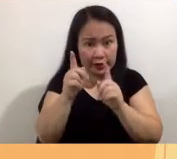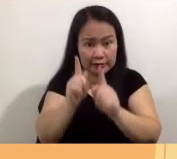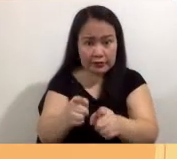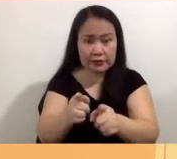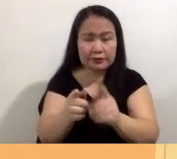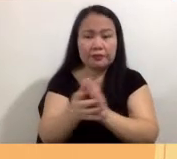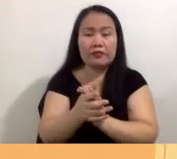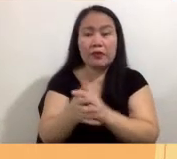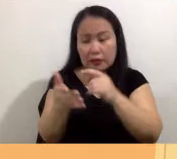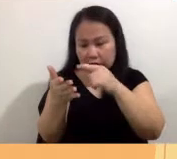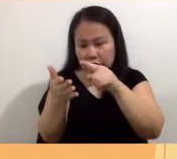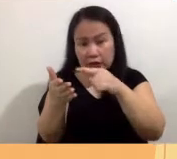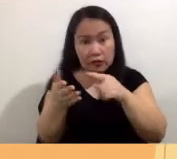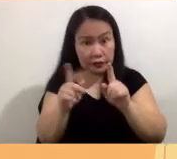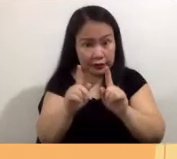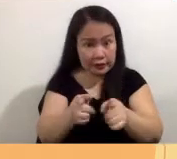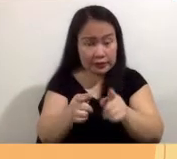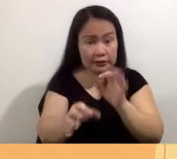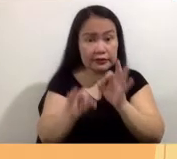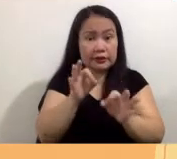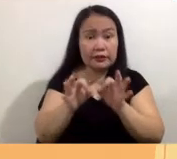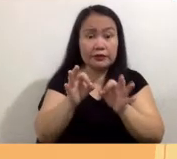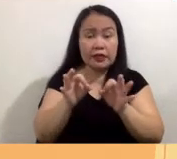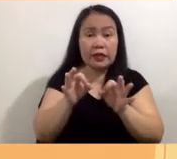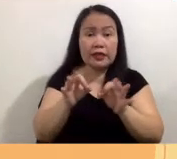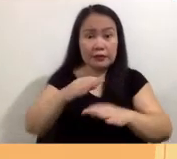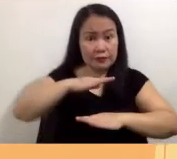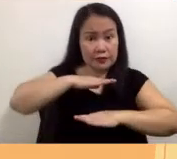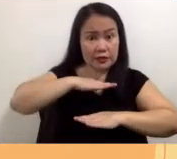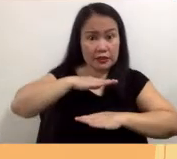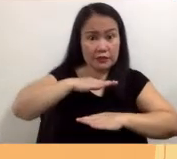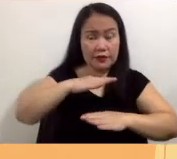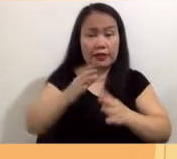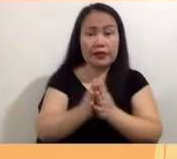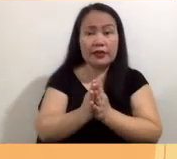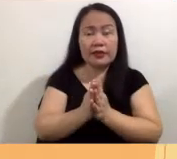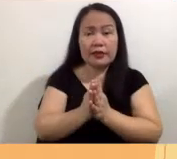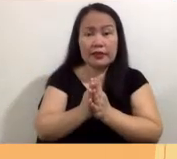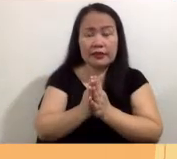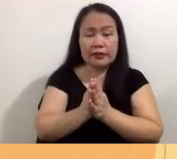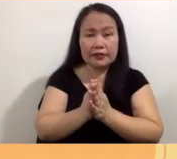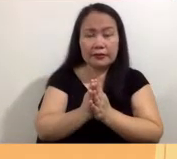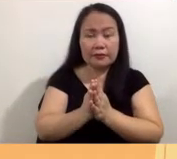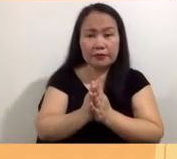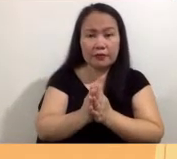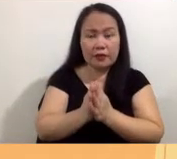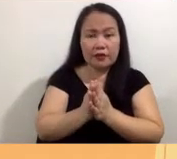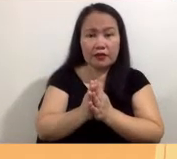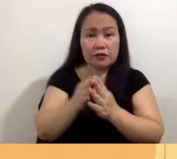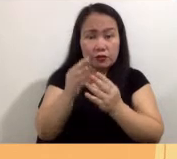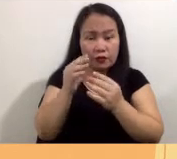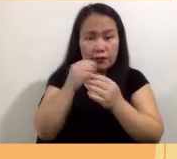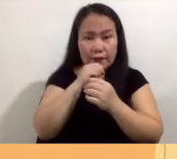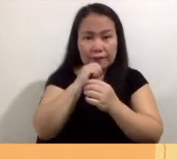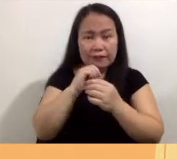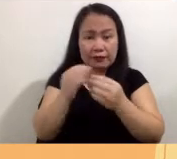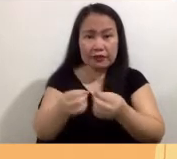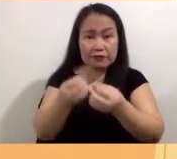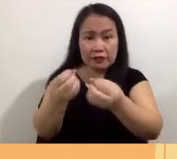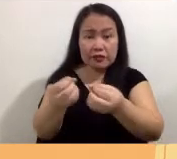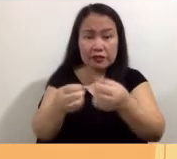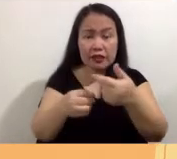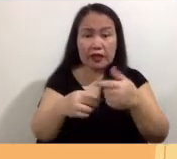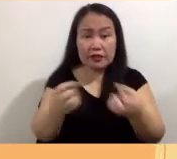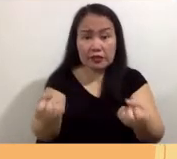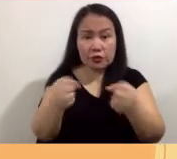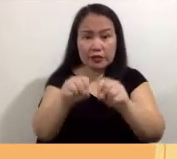So, check your answer if it satisfies the given condition in the problem. So, let's have